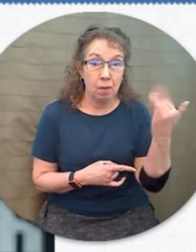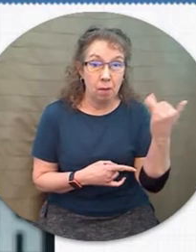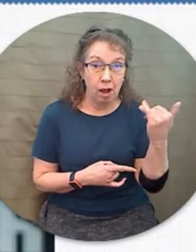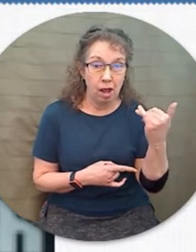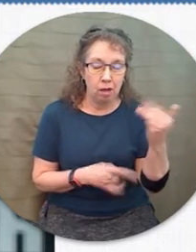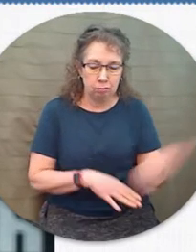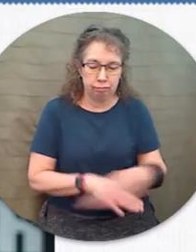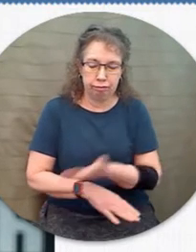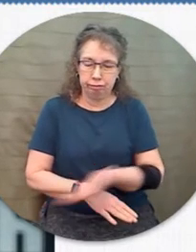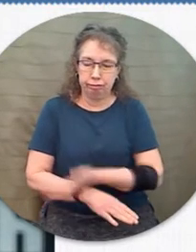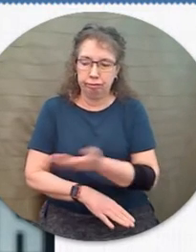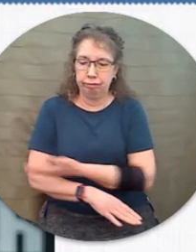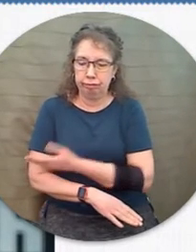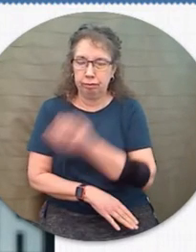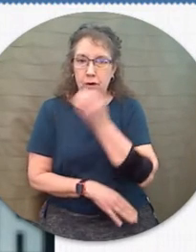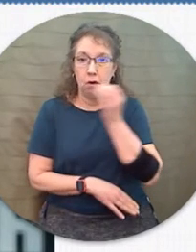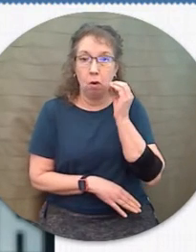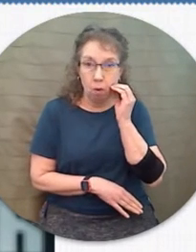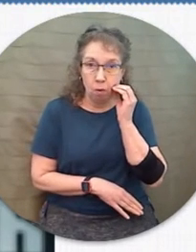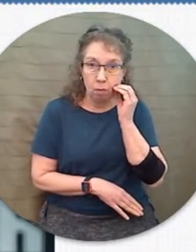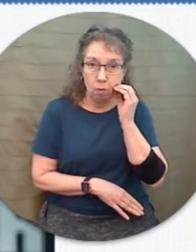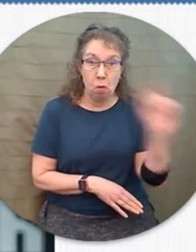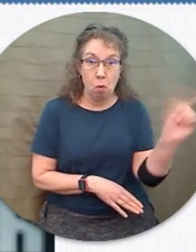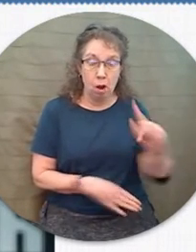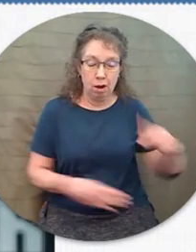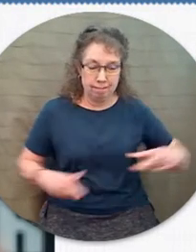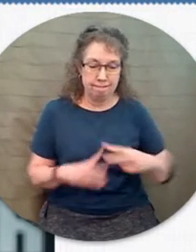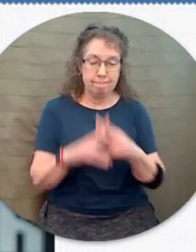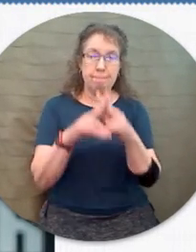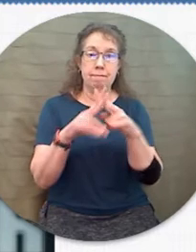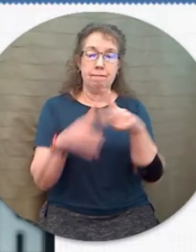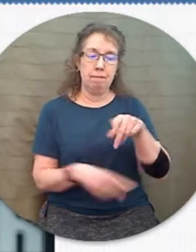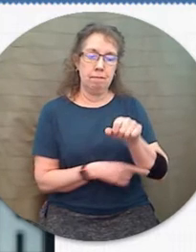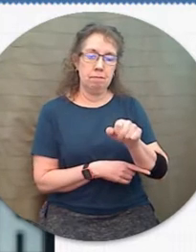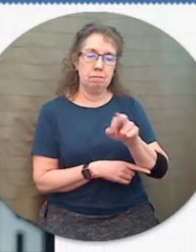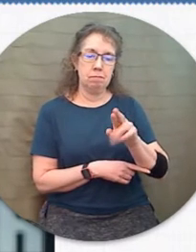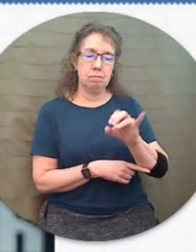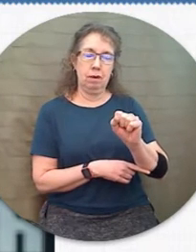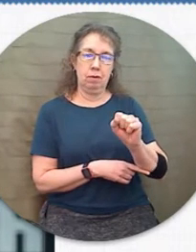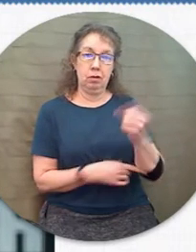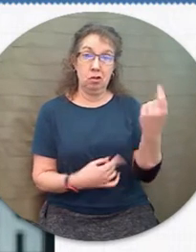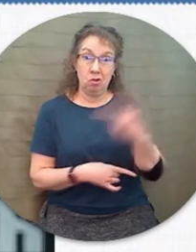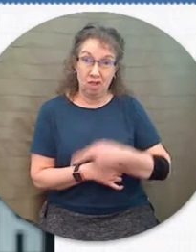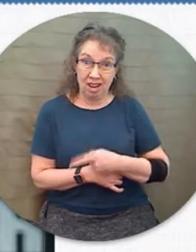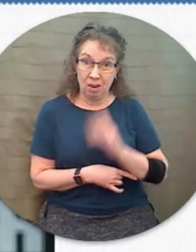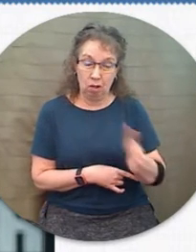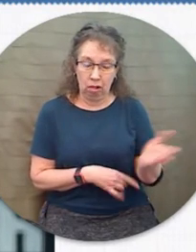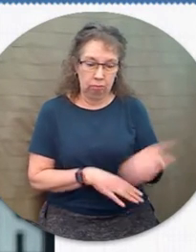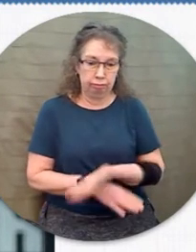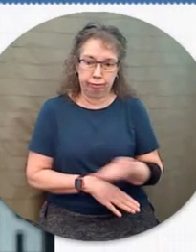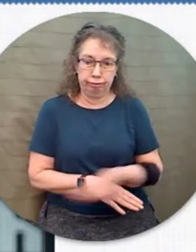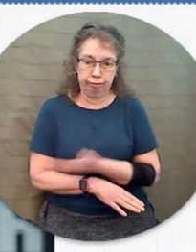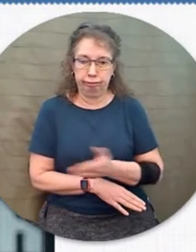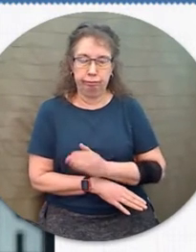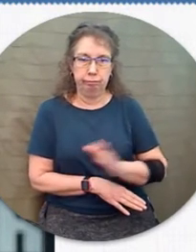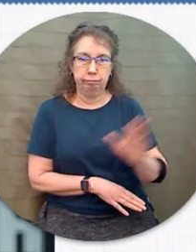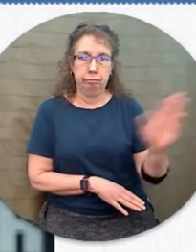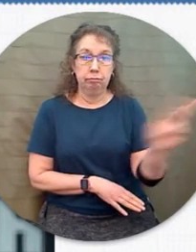renovations in Paris. And today we are going to rip apart a kitchen and put it back together with all the most